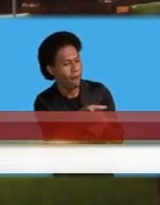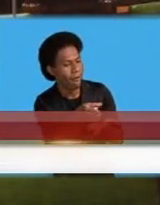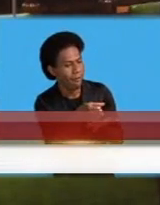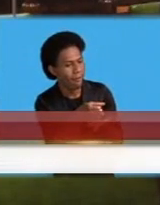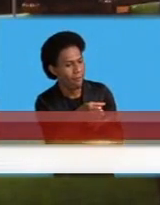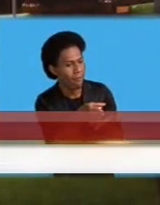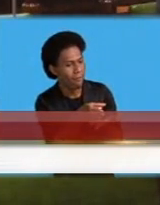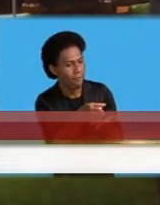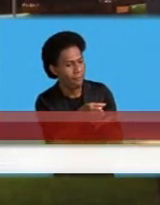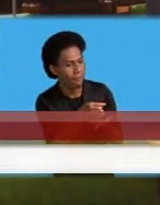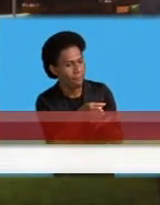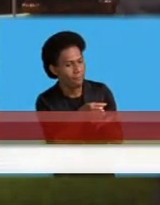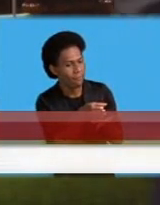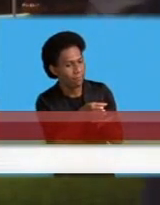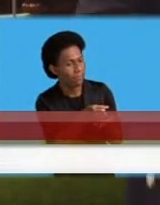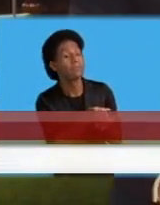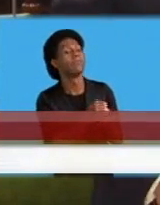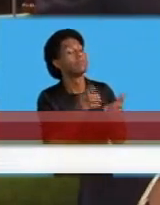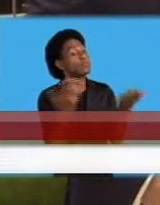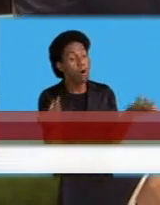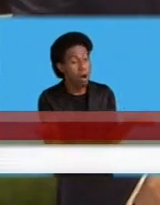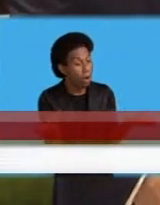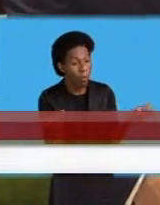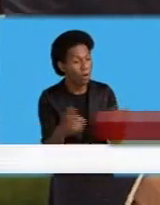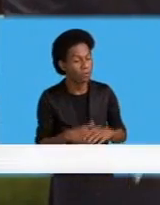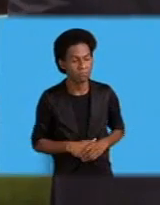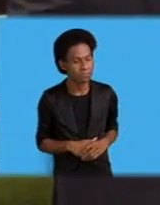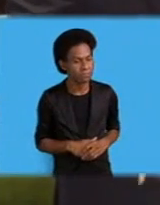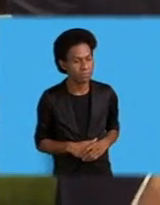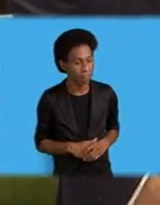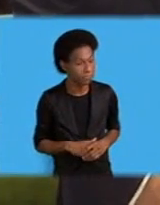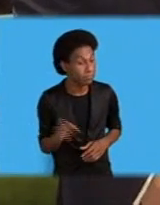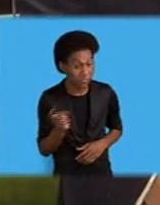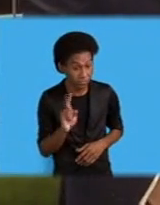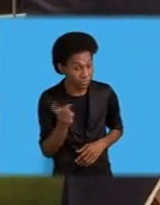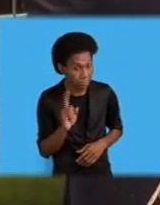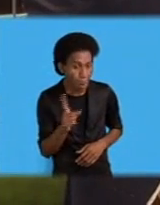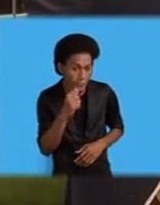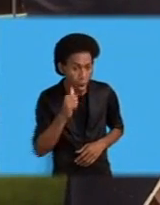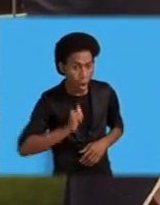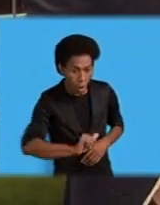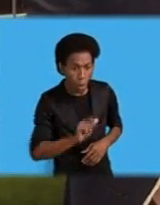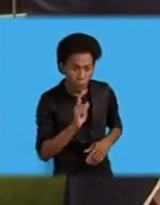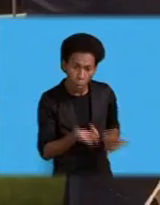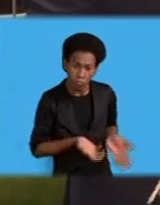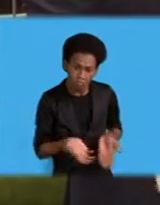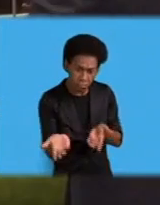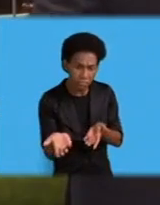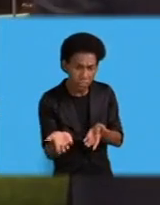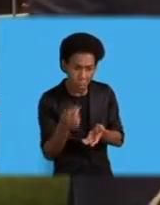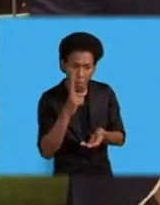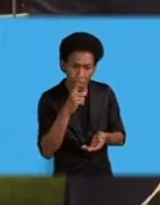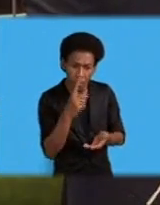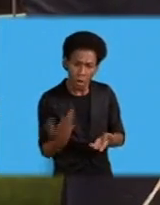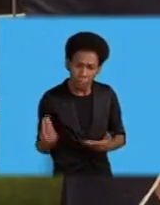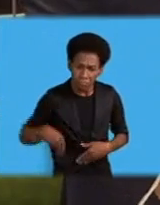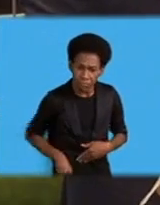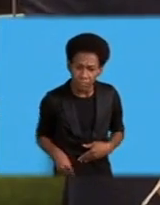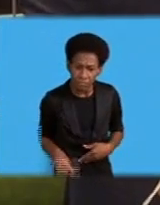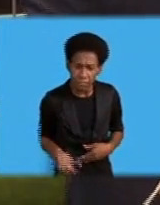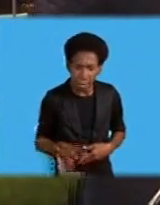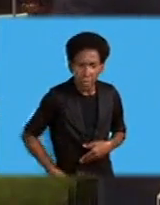nobody is prohibited from bringing any reading material unless it's pornography onto the plane. They can bring any reading